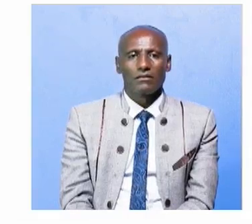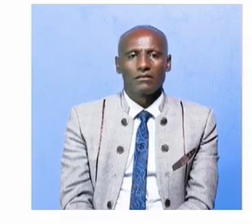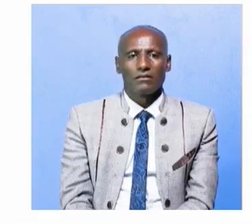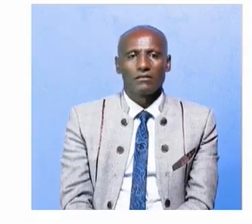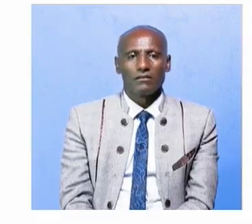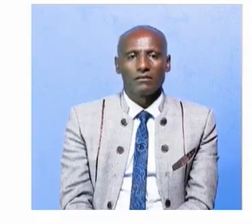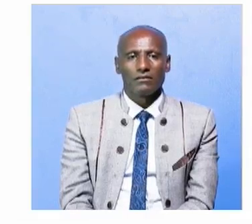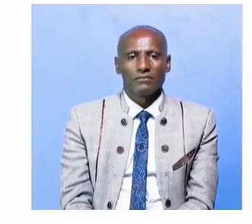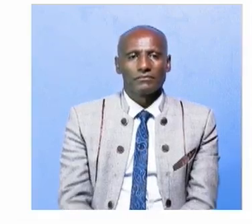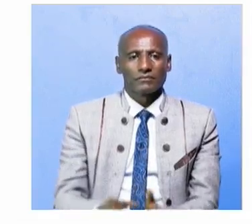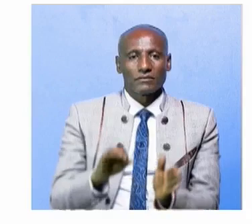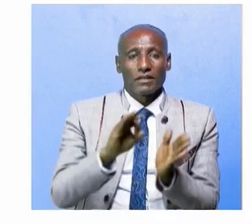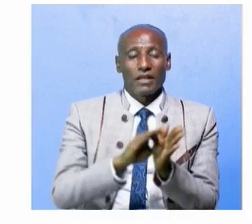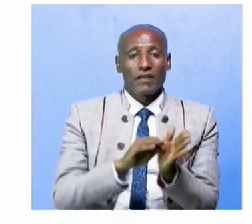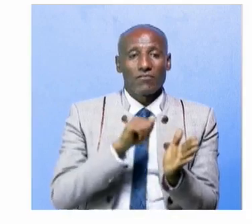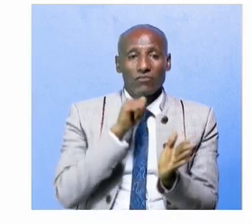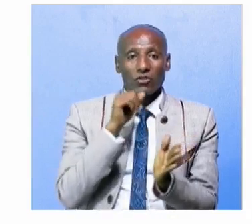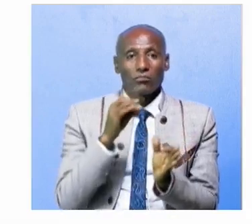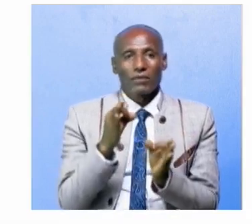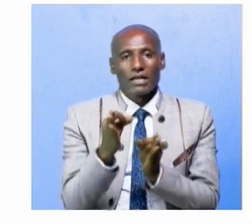Informal expression,